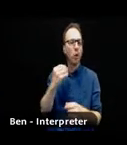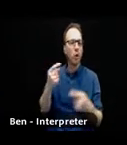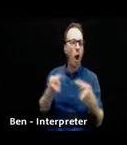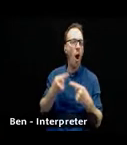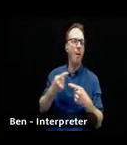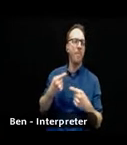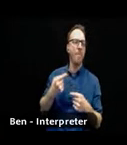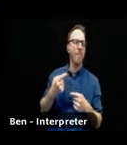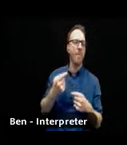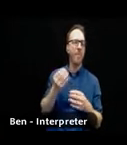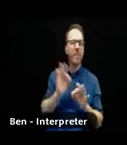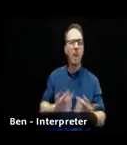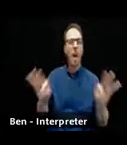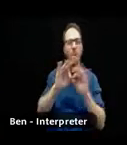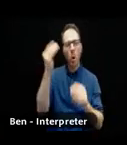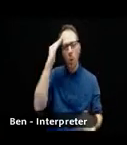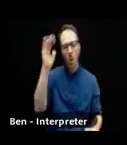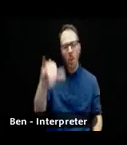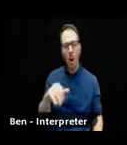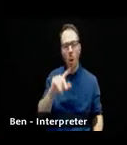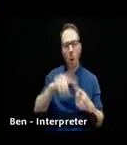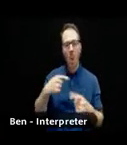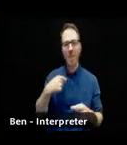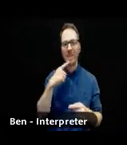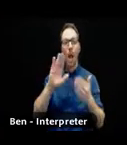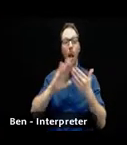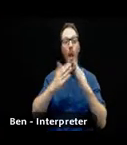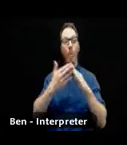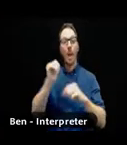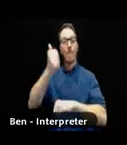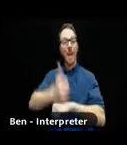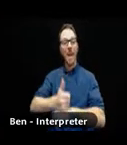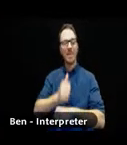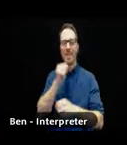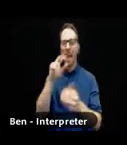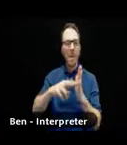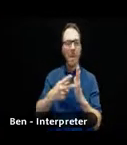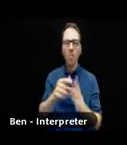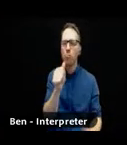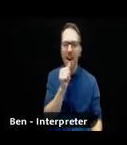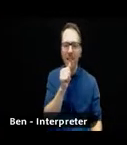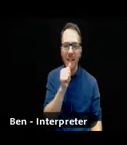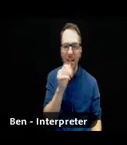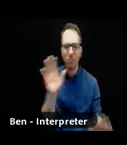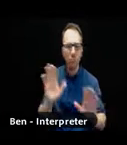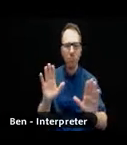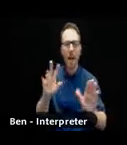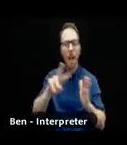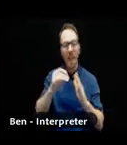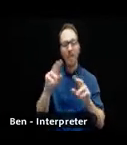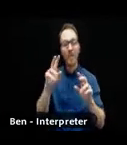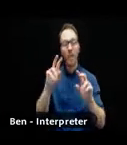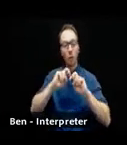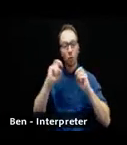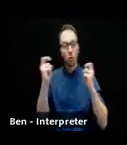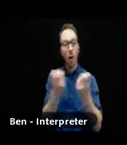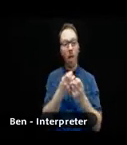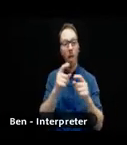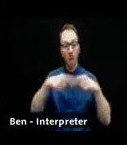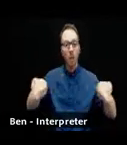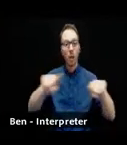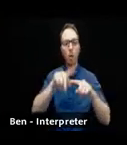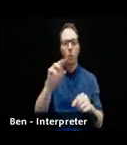It's important, too, to know that when we say community-based, that doesn't necessarily mean private. It could be if the circle is too small,